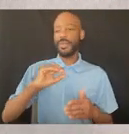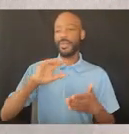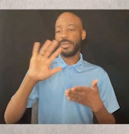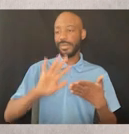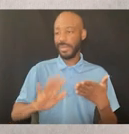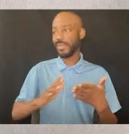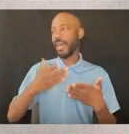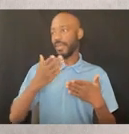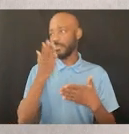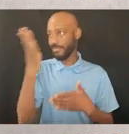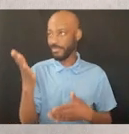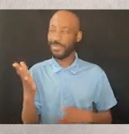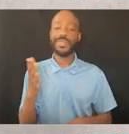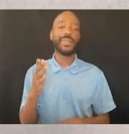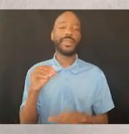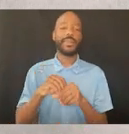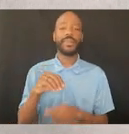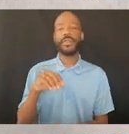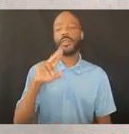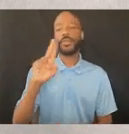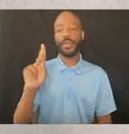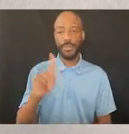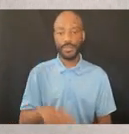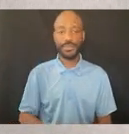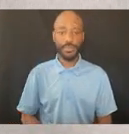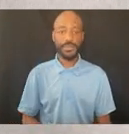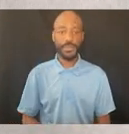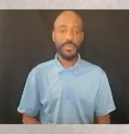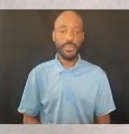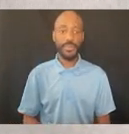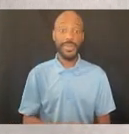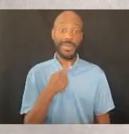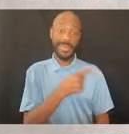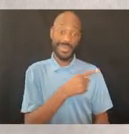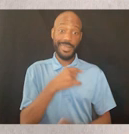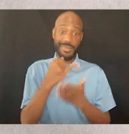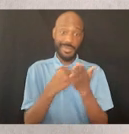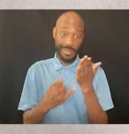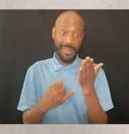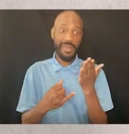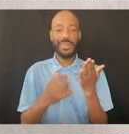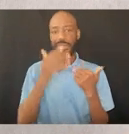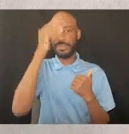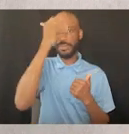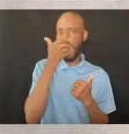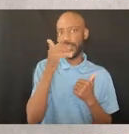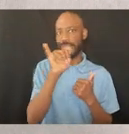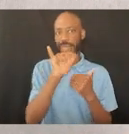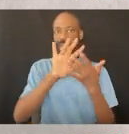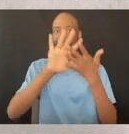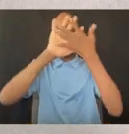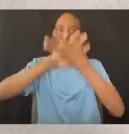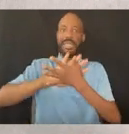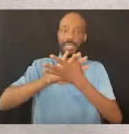My piece, Vizard, means a mask or a disguise, and I was particularly interested in creating an